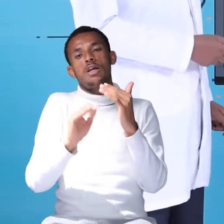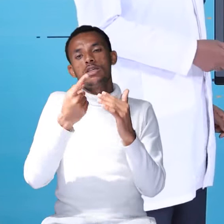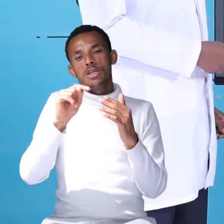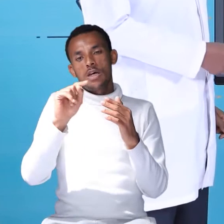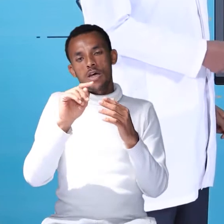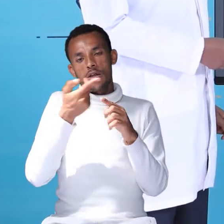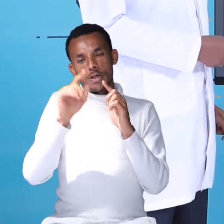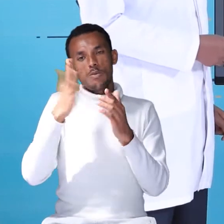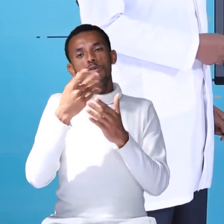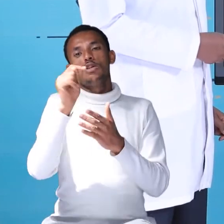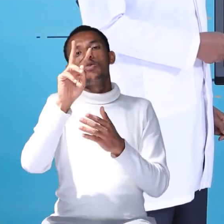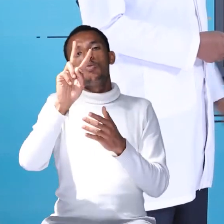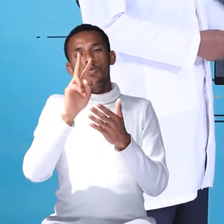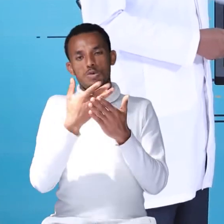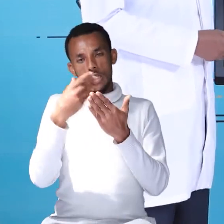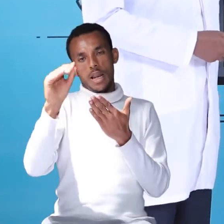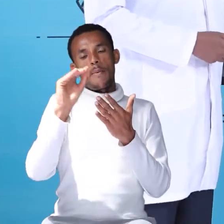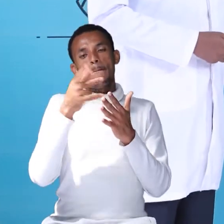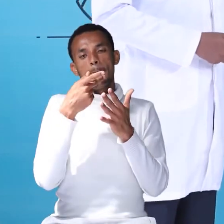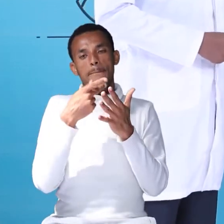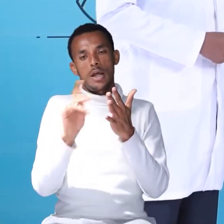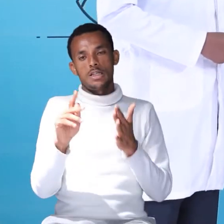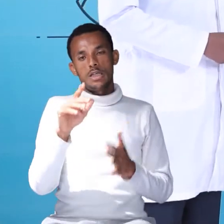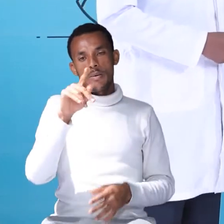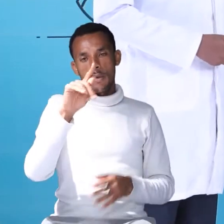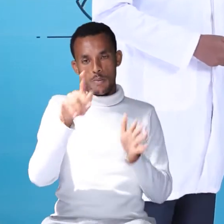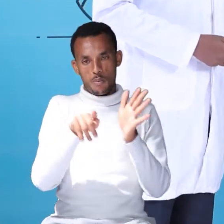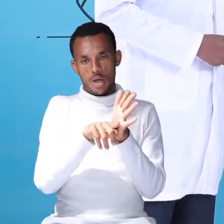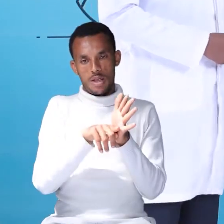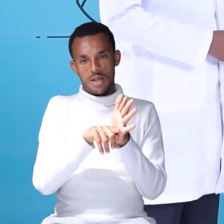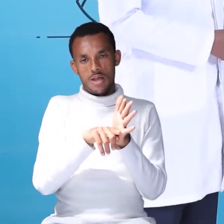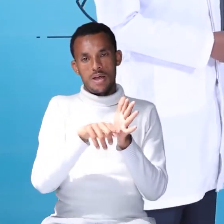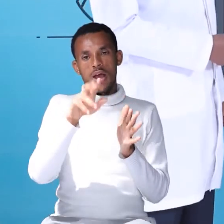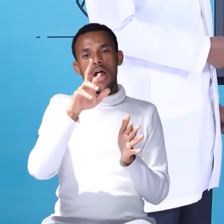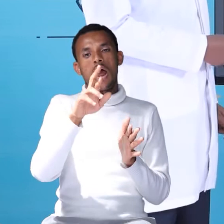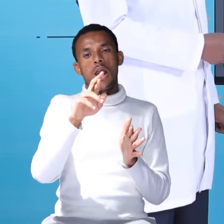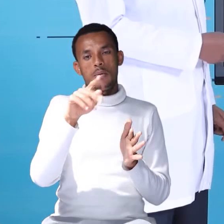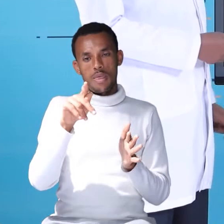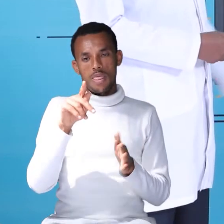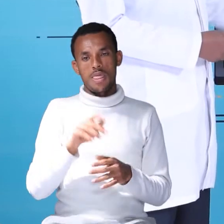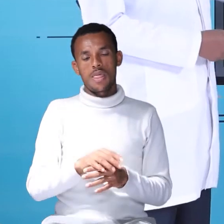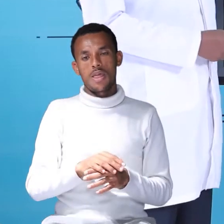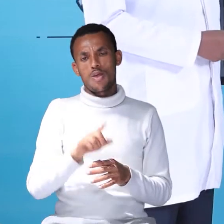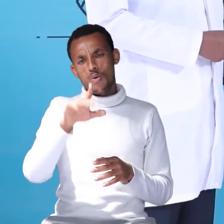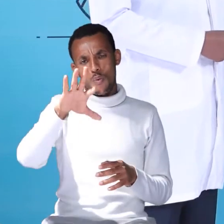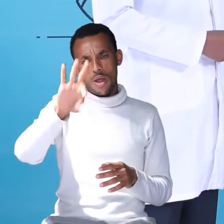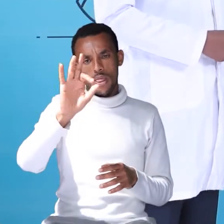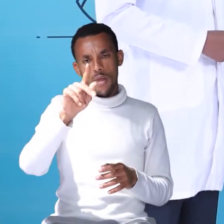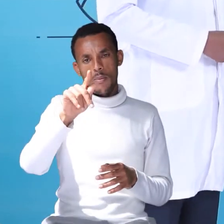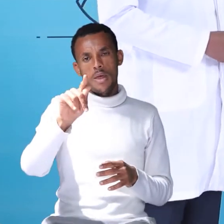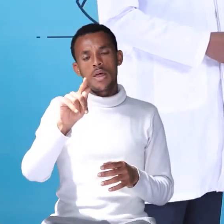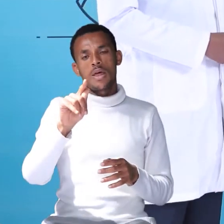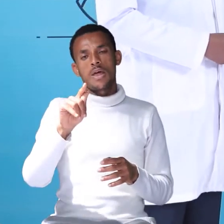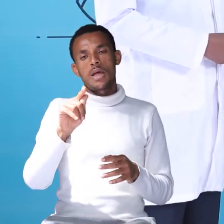that discount sale price. So P minus R at P it comes. You will have P